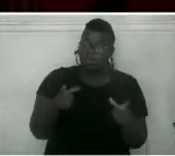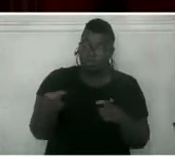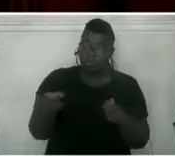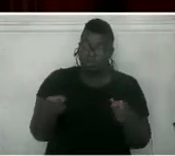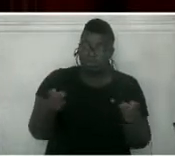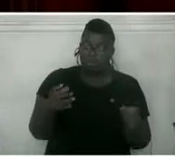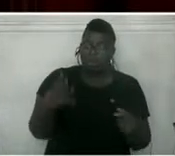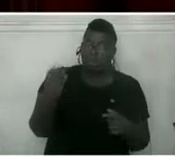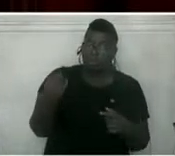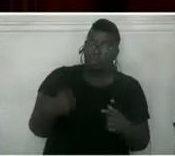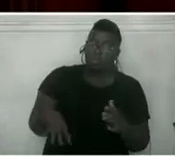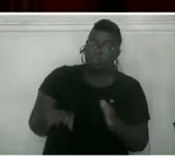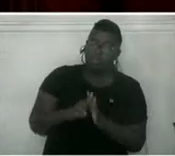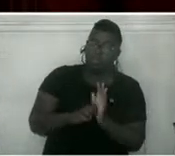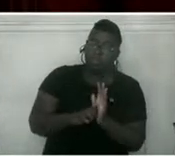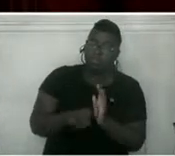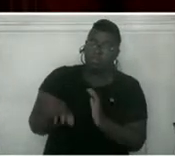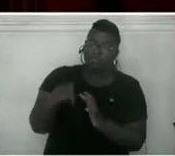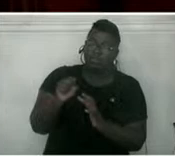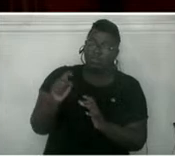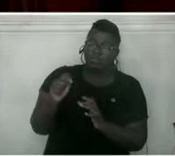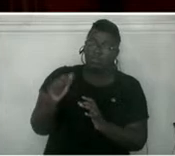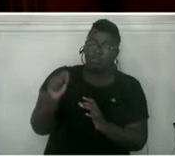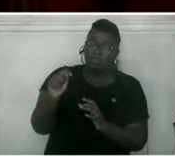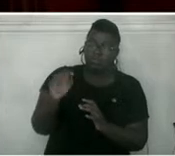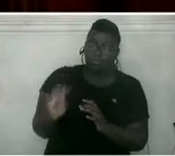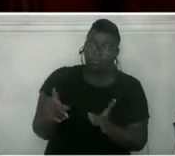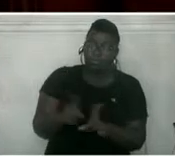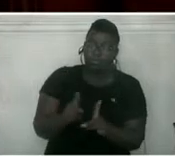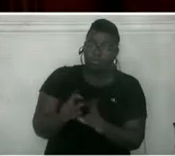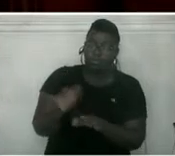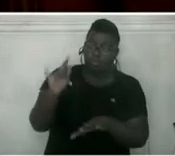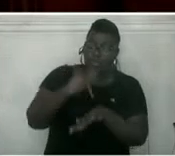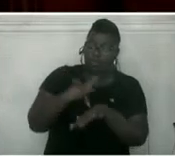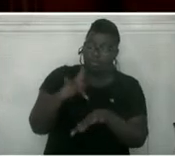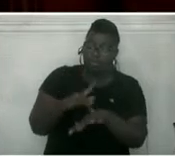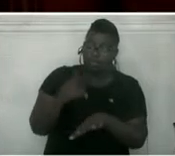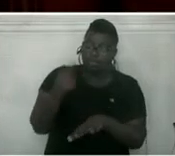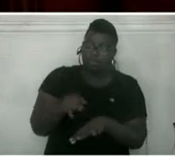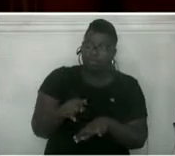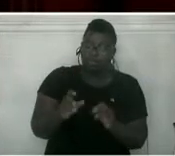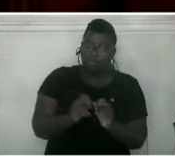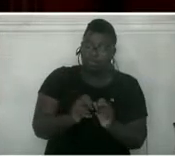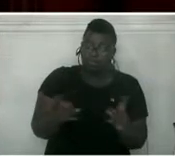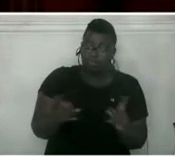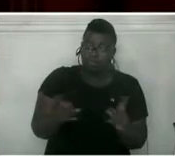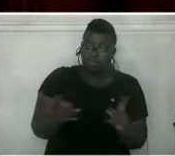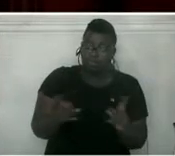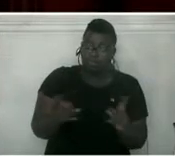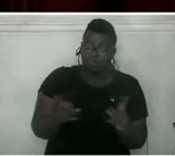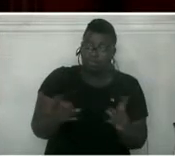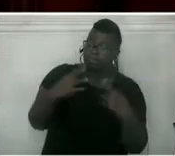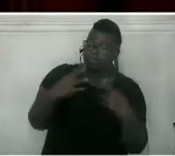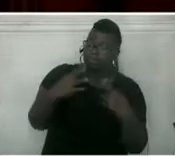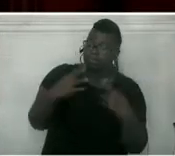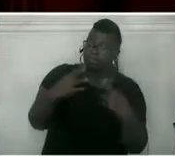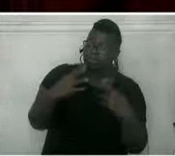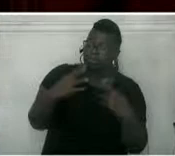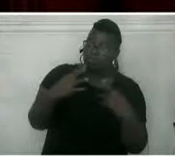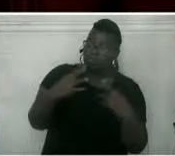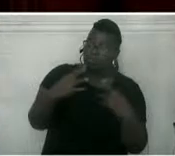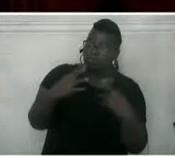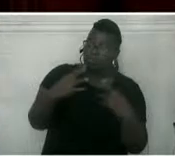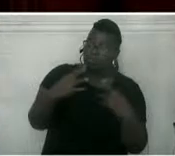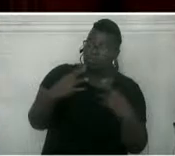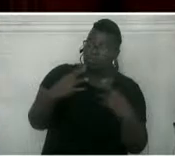an ethical and capable state is available for public to hold us accountable. In the fight